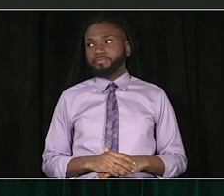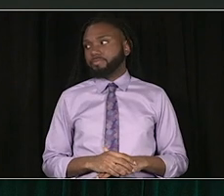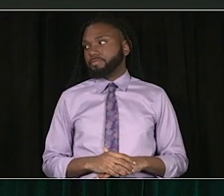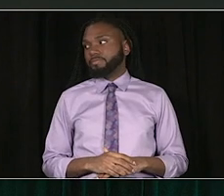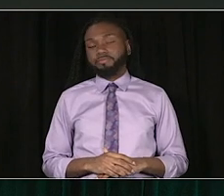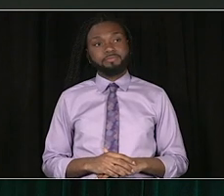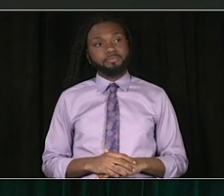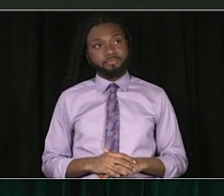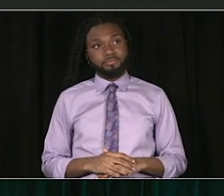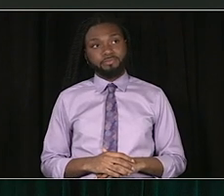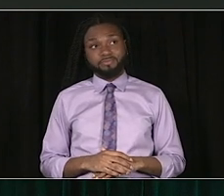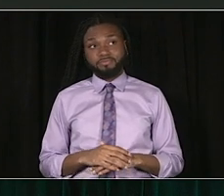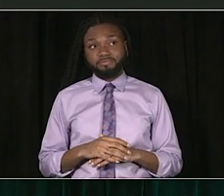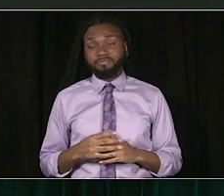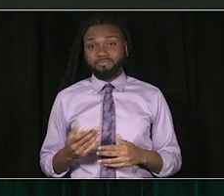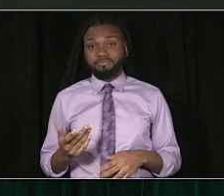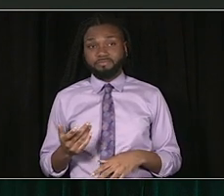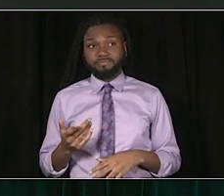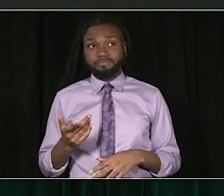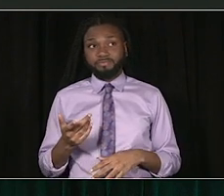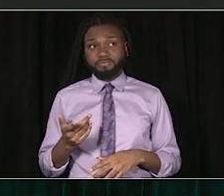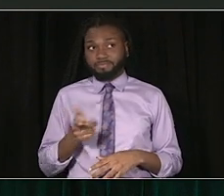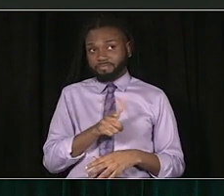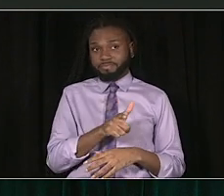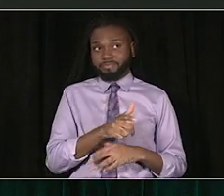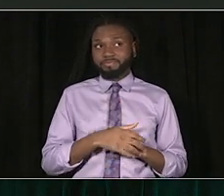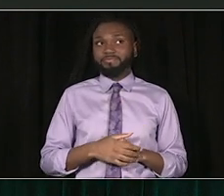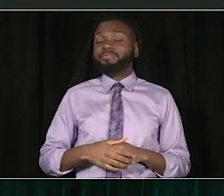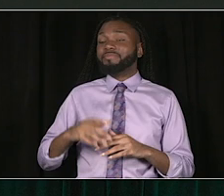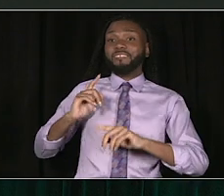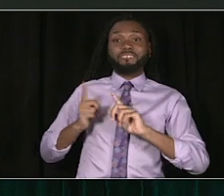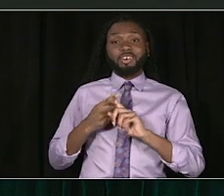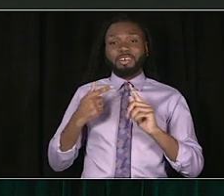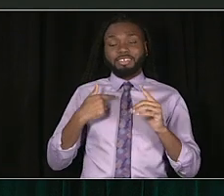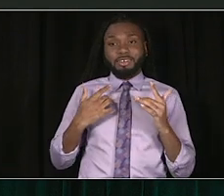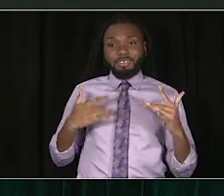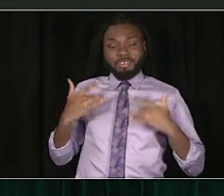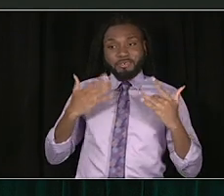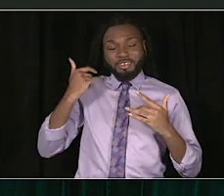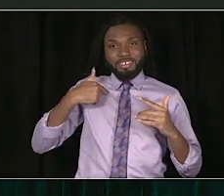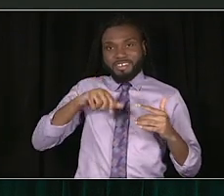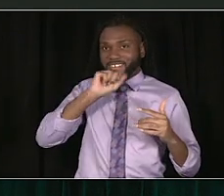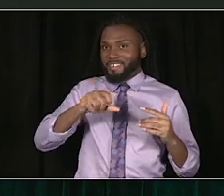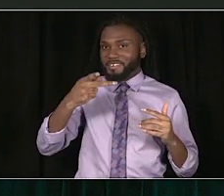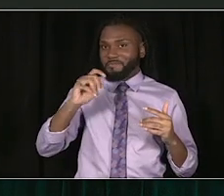Hello? Yeah. First, I'm fangirling because I'm a power fan here.